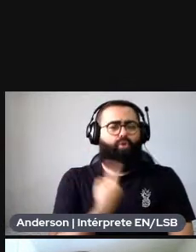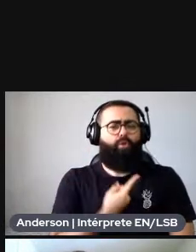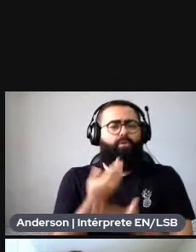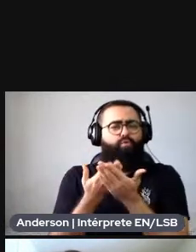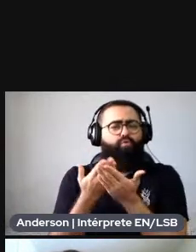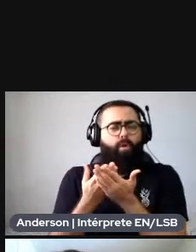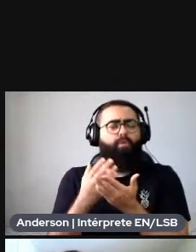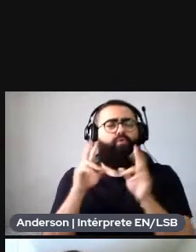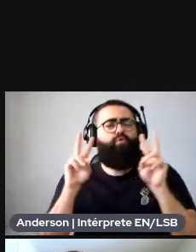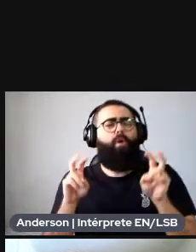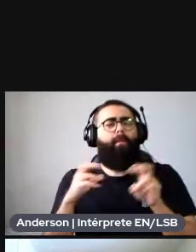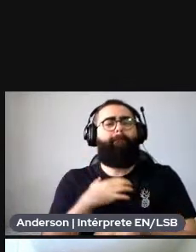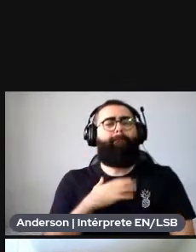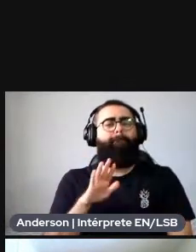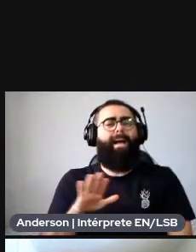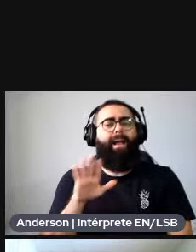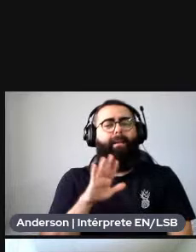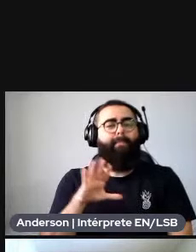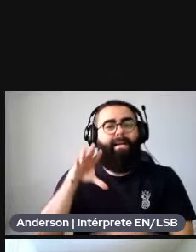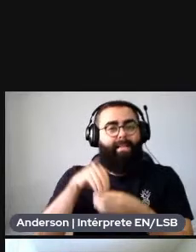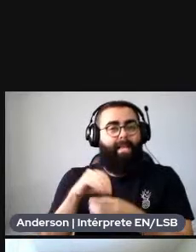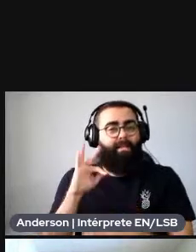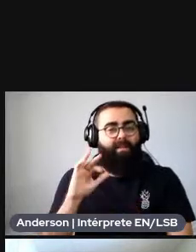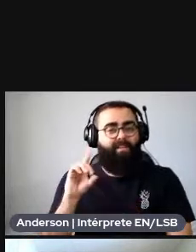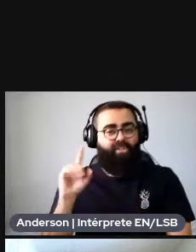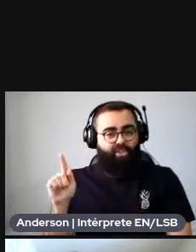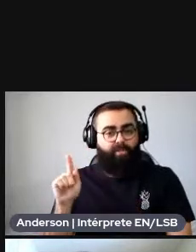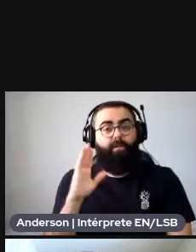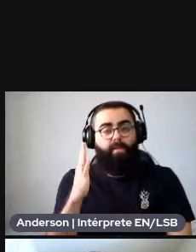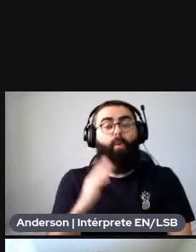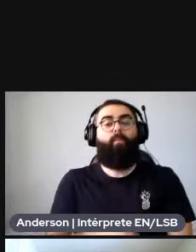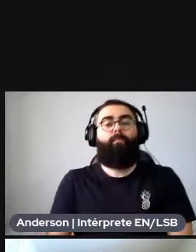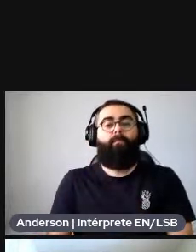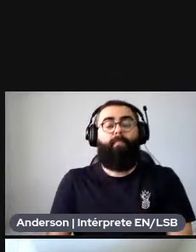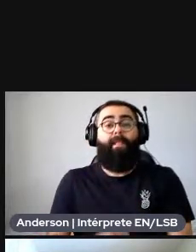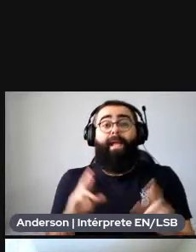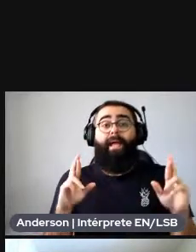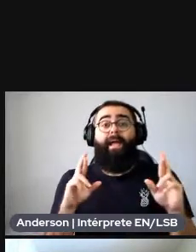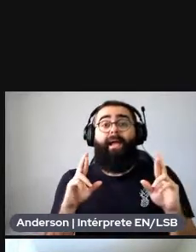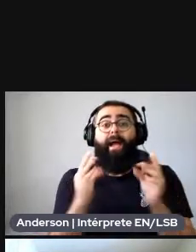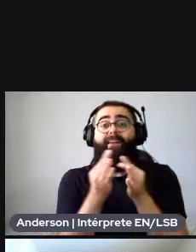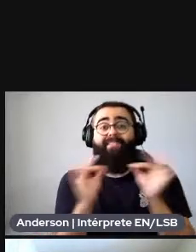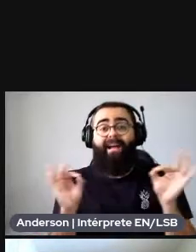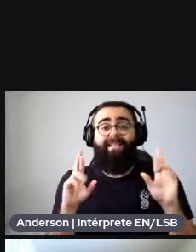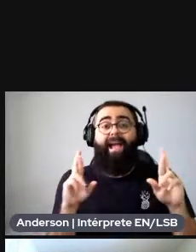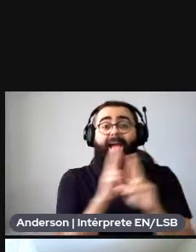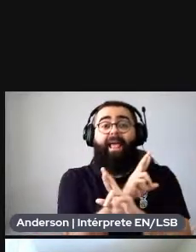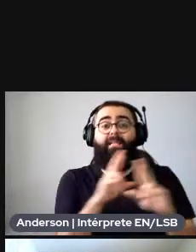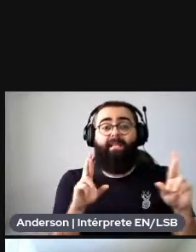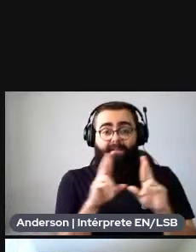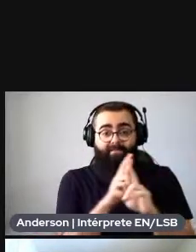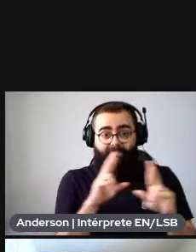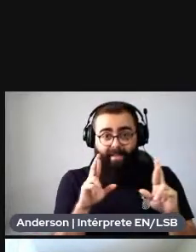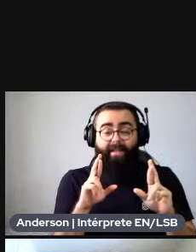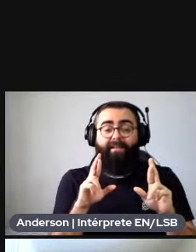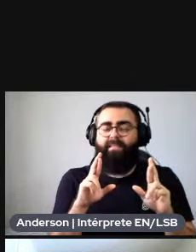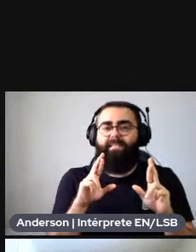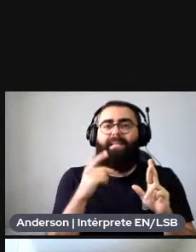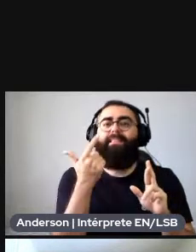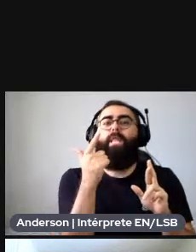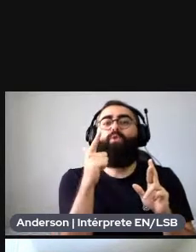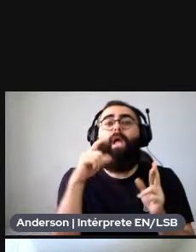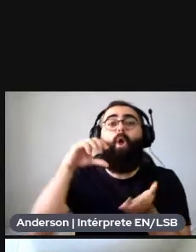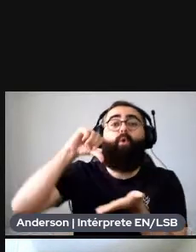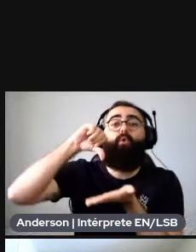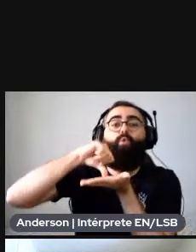FTG. First, the headless relative clause. Example, lo que necesitas es un amigo, ¿no? Lo